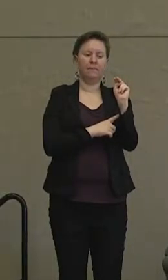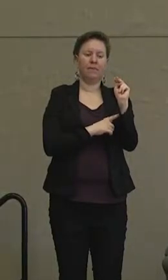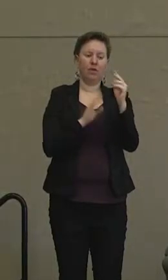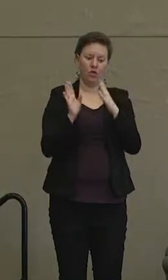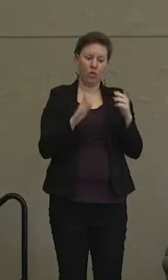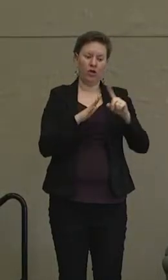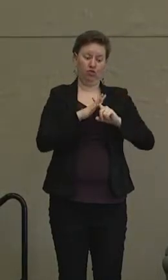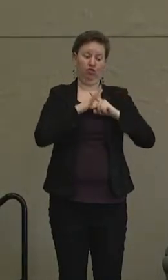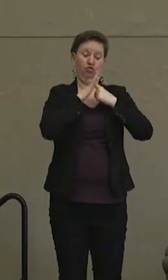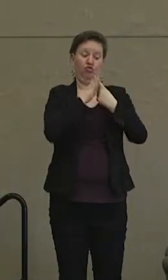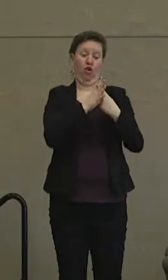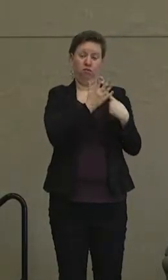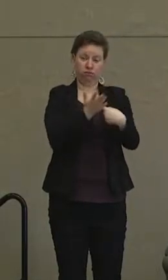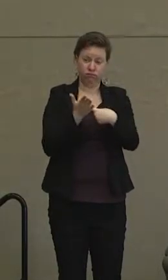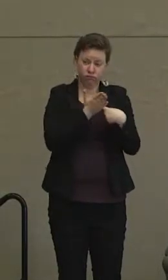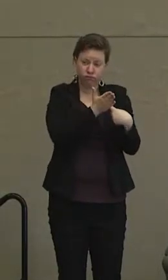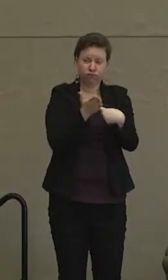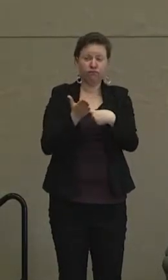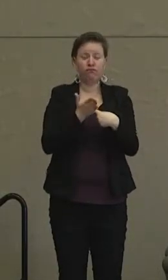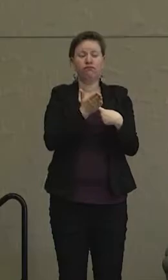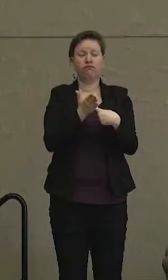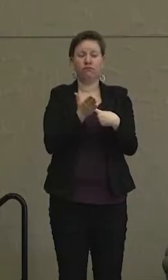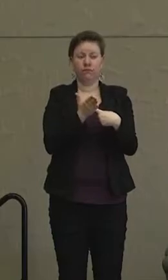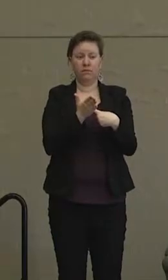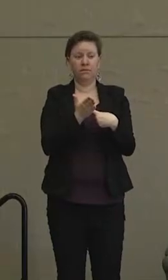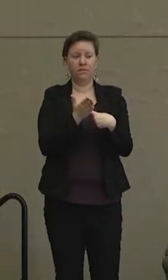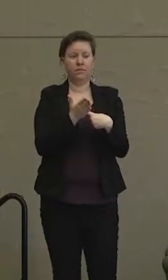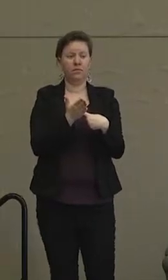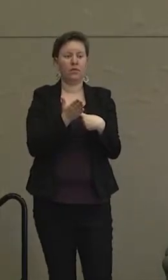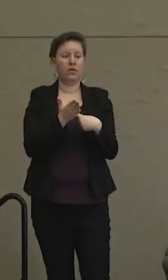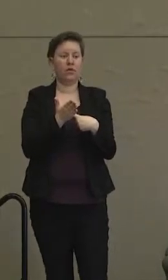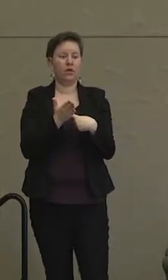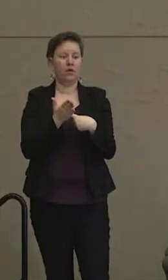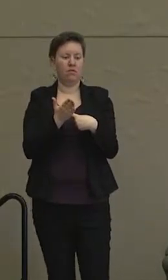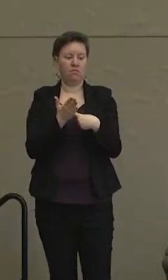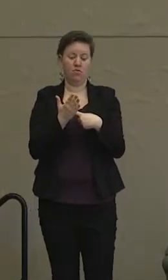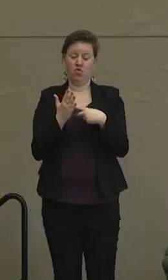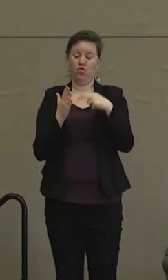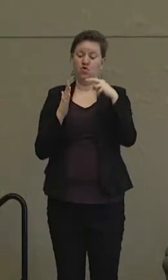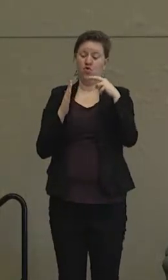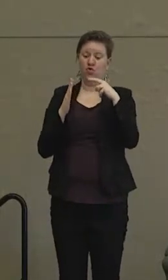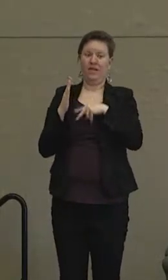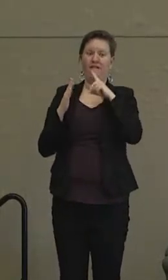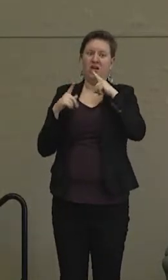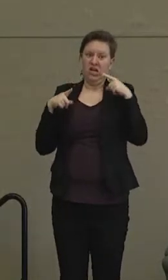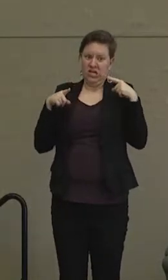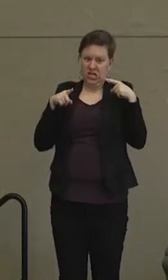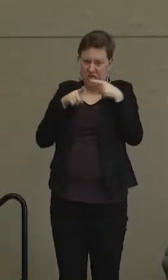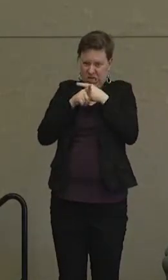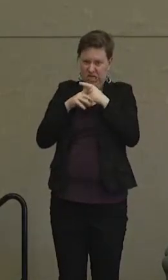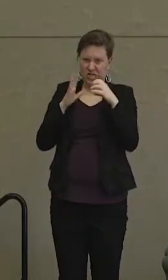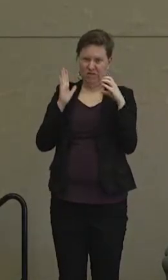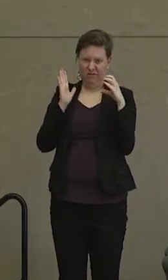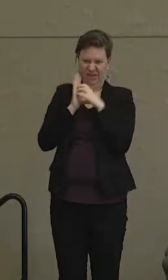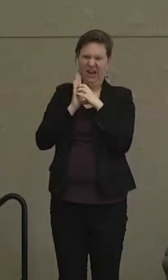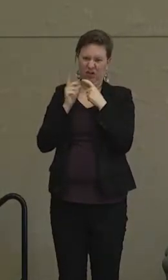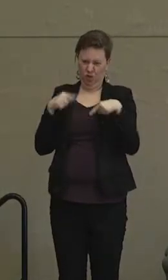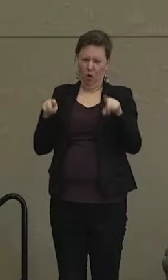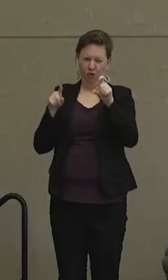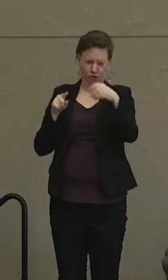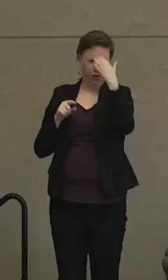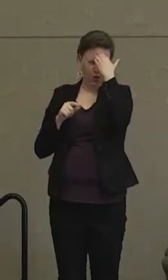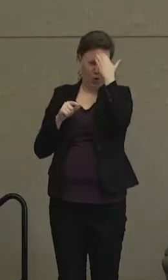to begin a conversation was to do a kind of, to read that very, very controversial text, everybody should know it,